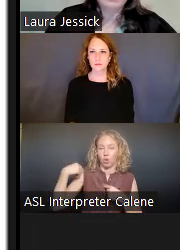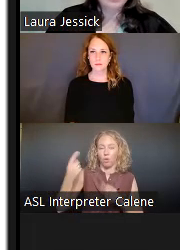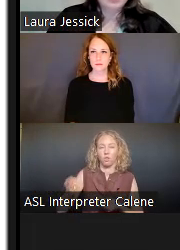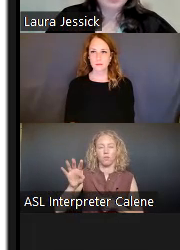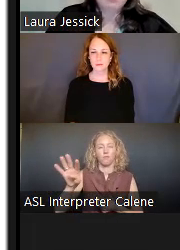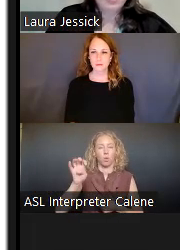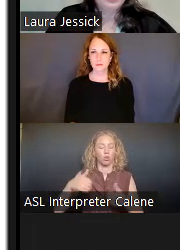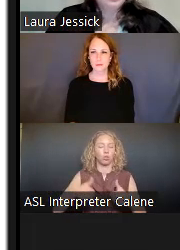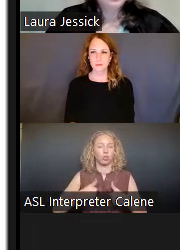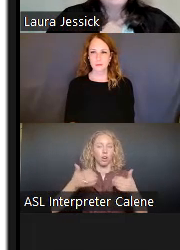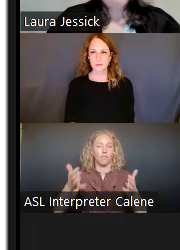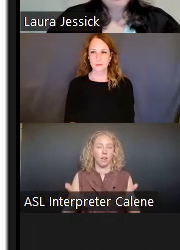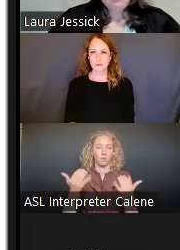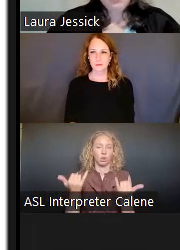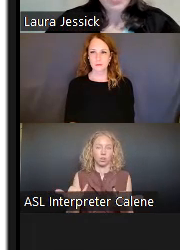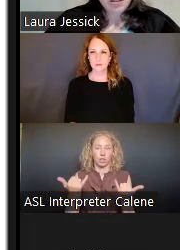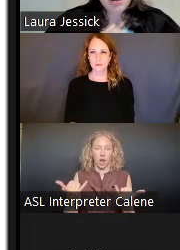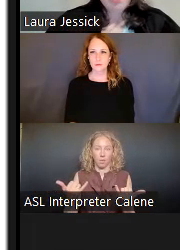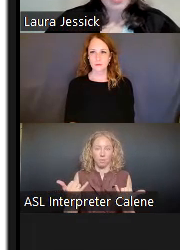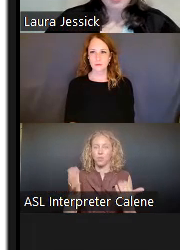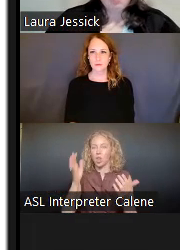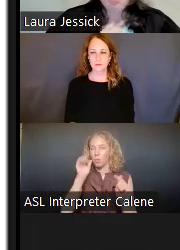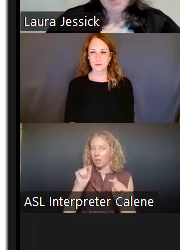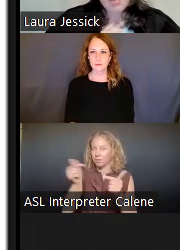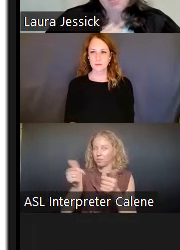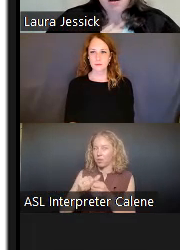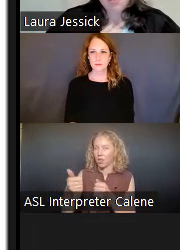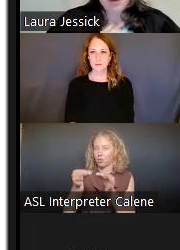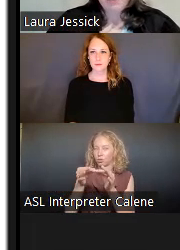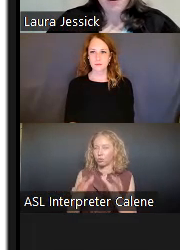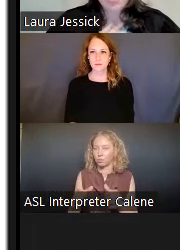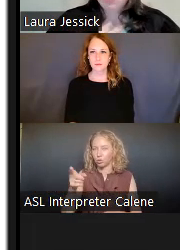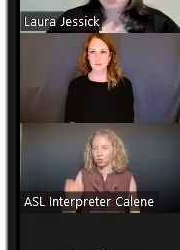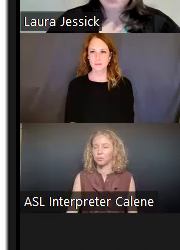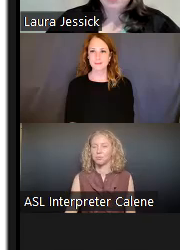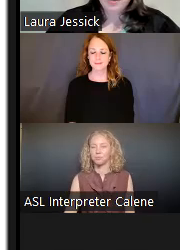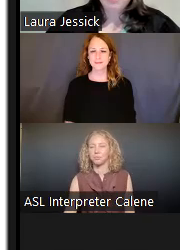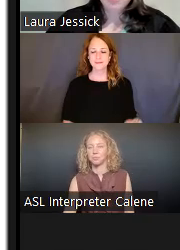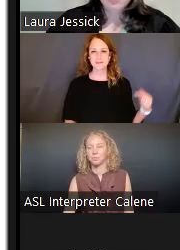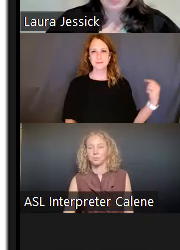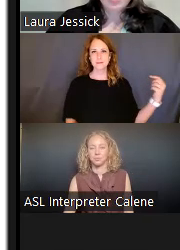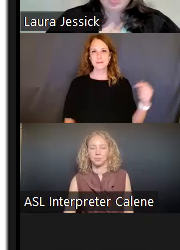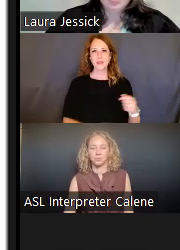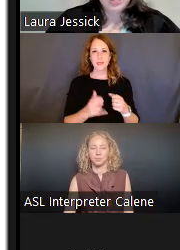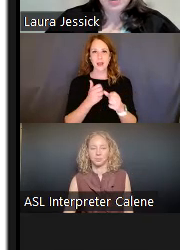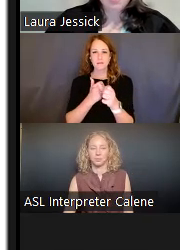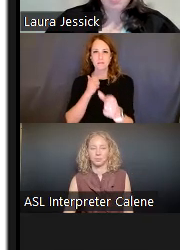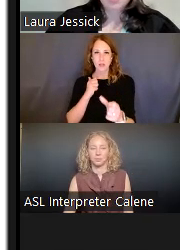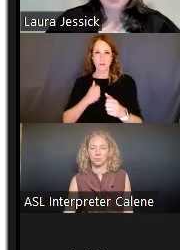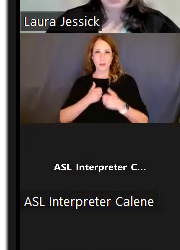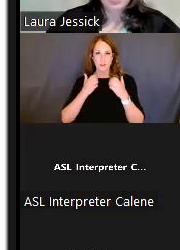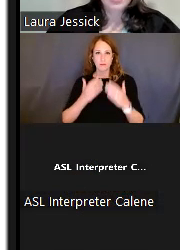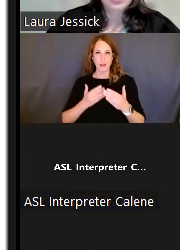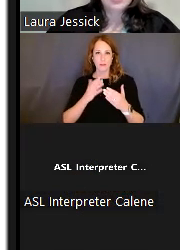400 survivors at this point. But the research by End the Block Backlog with focus groups of survivors who had an untested